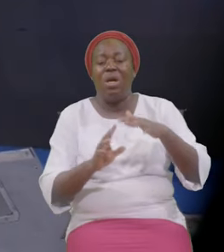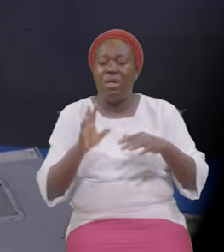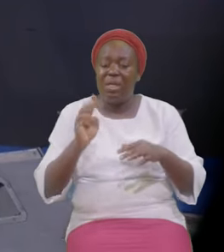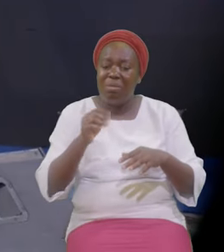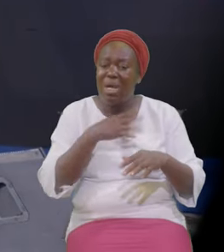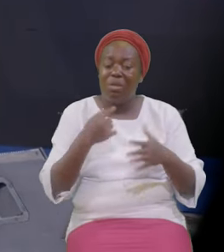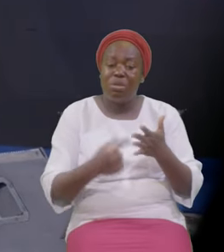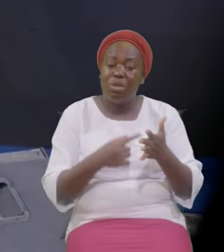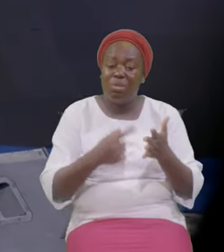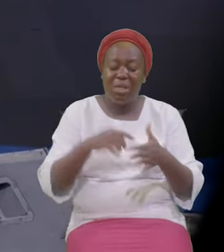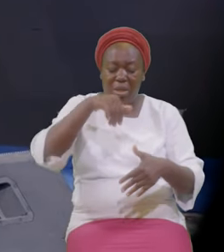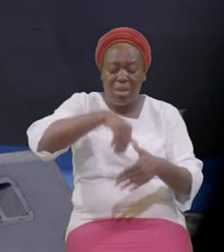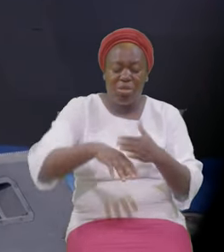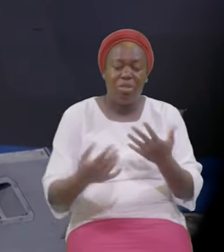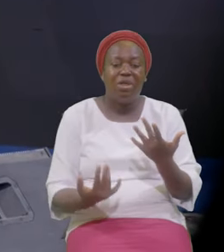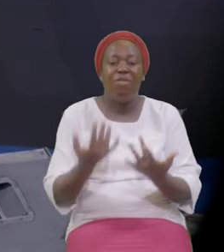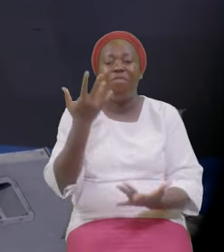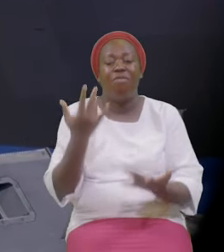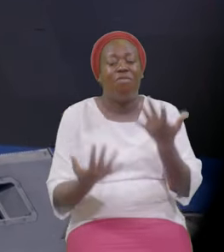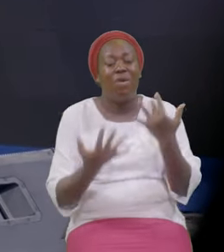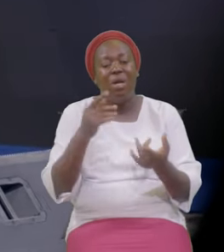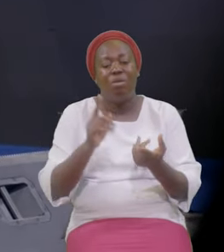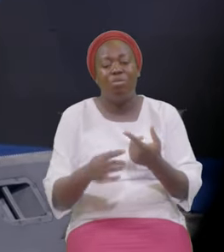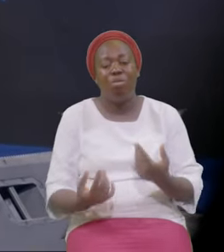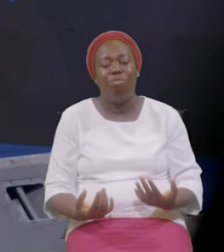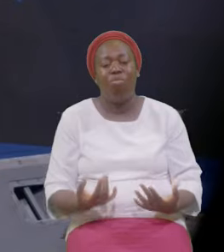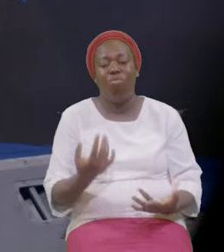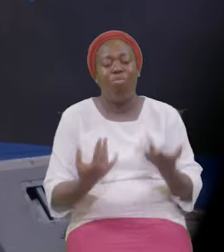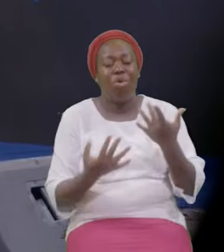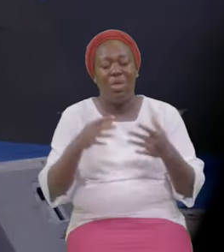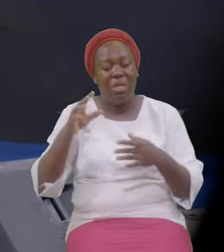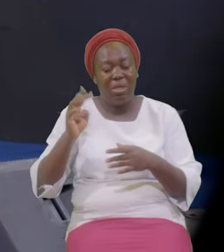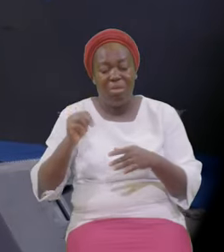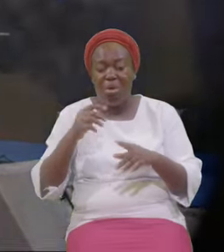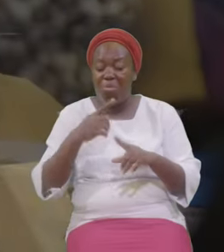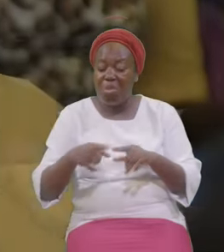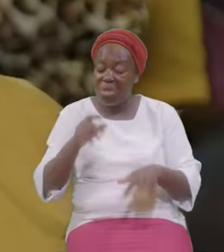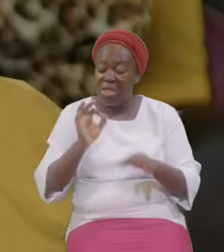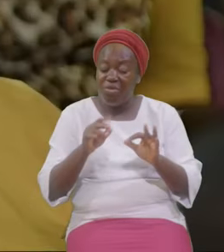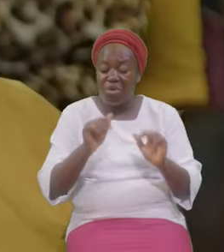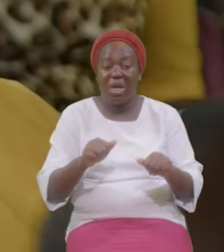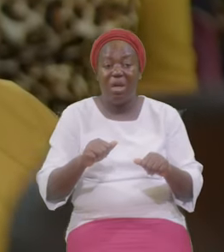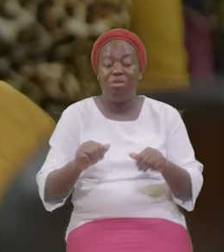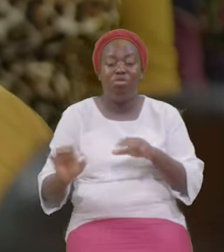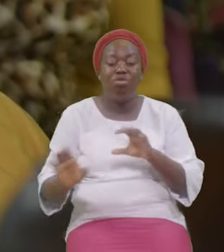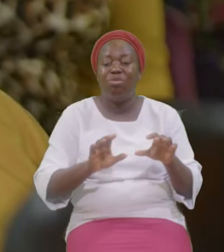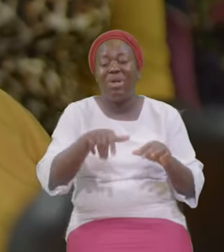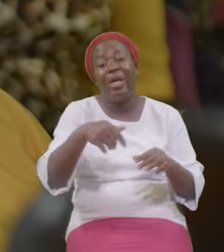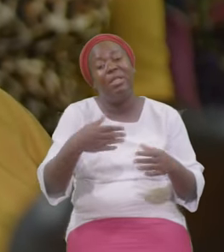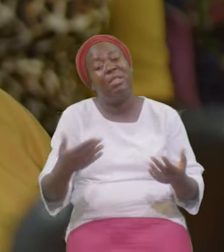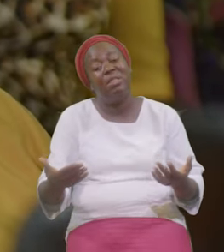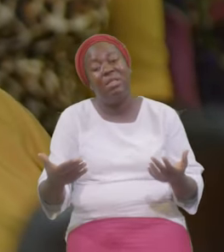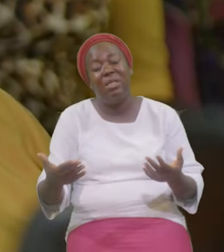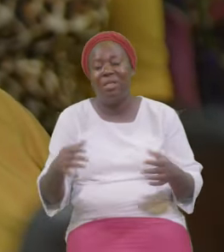the fire to burn him. But if you can do anything, have compassion on us